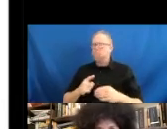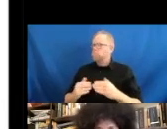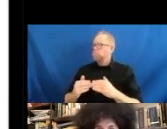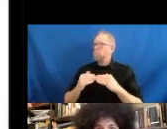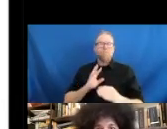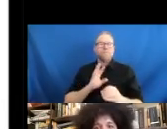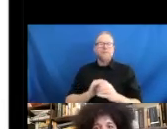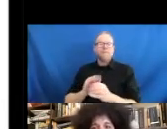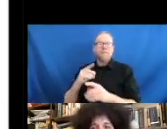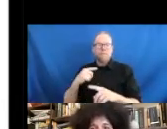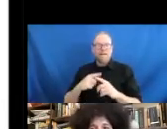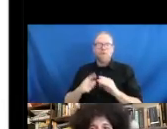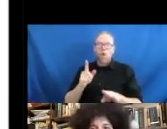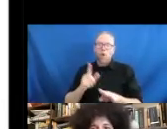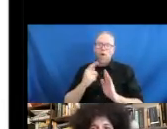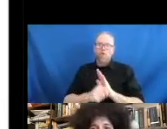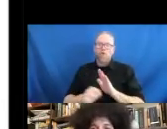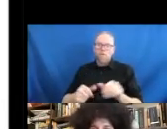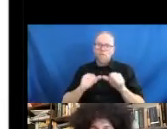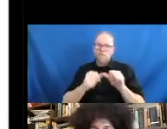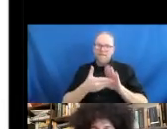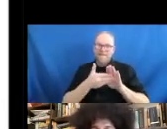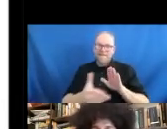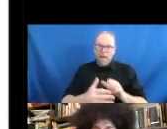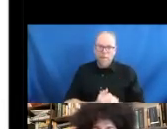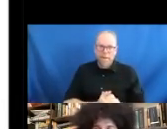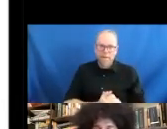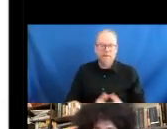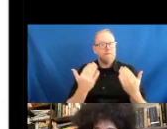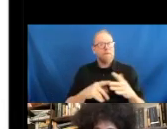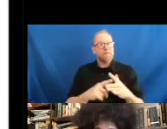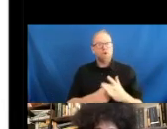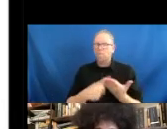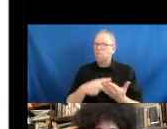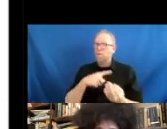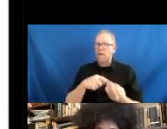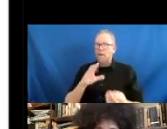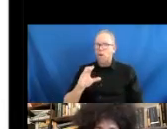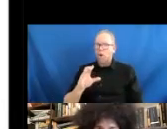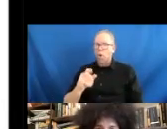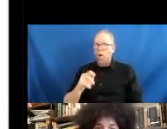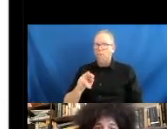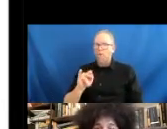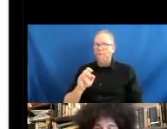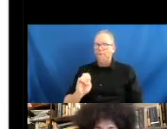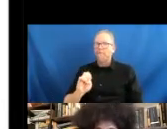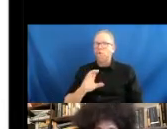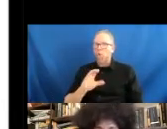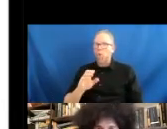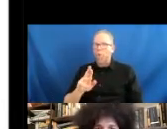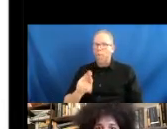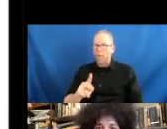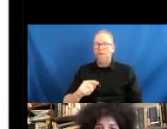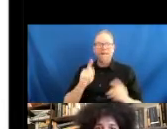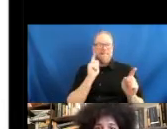long-term sustainability. So let's kick things off and talk about cooperative corporations. These